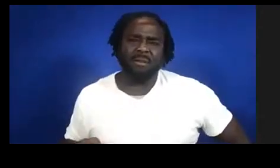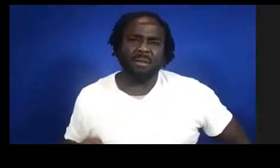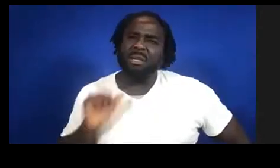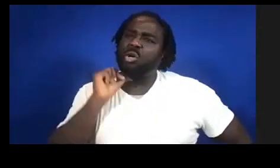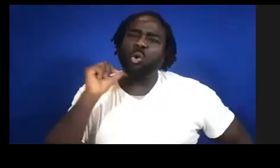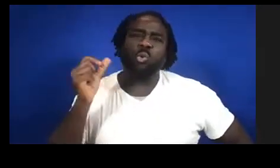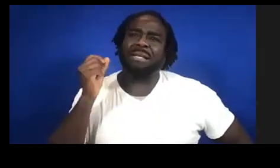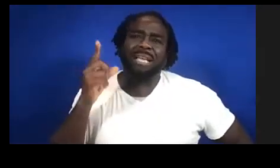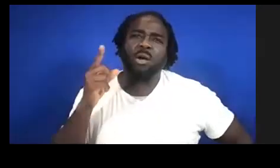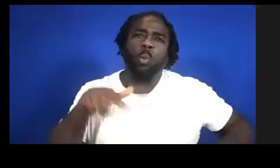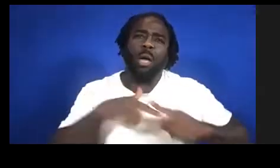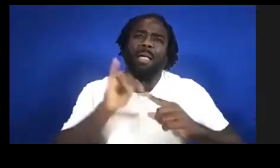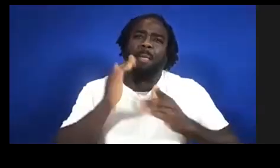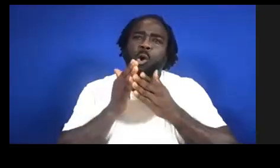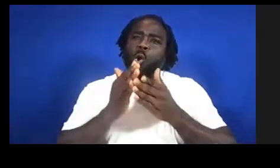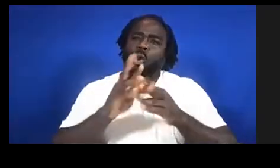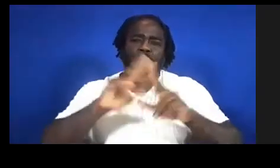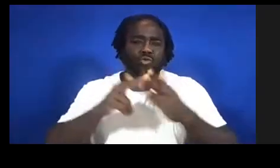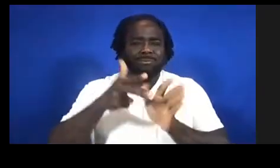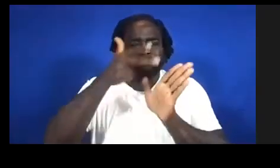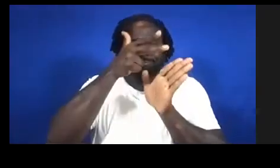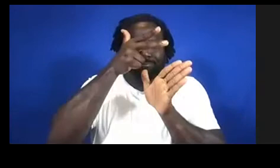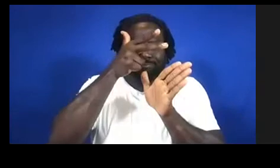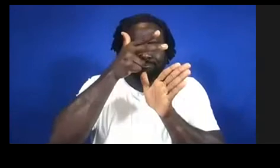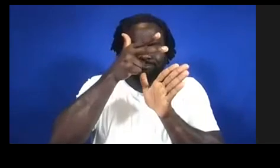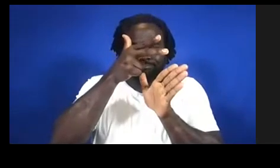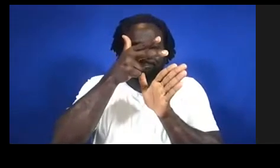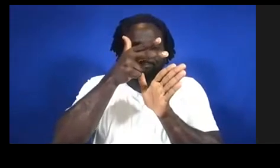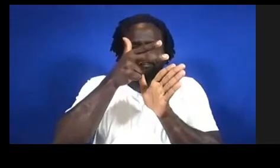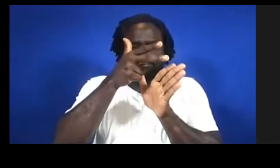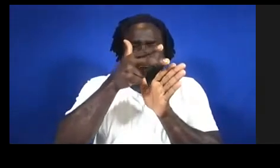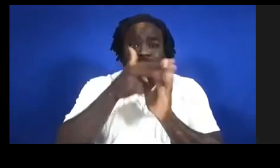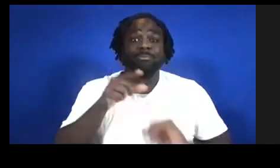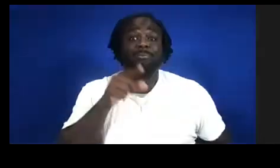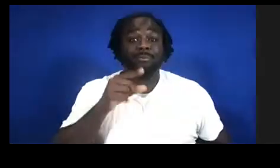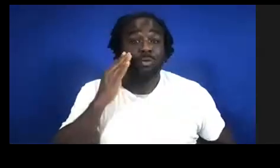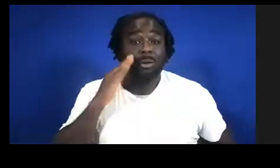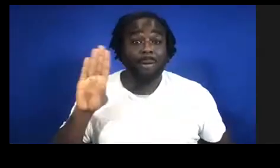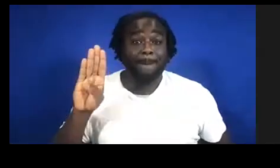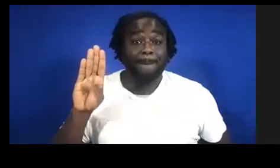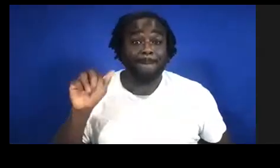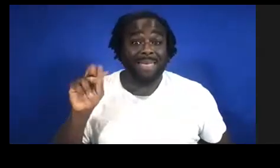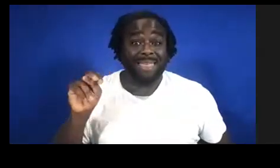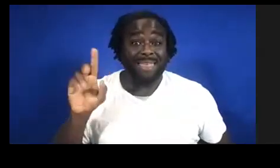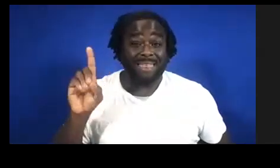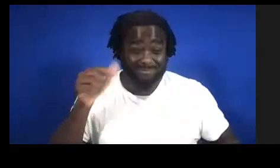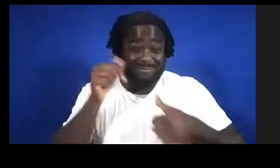He was talking about the movie. He was talking about when that boat started sinking,